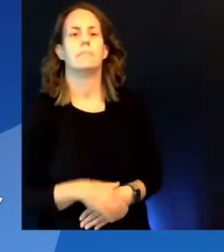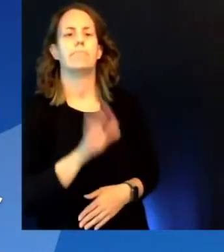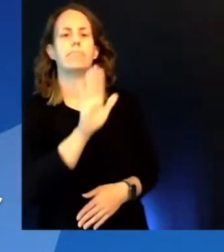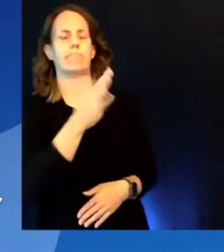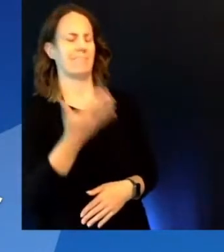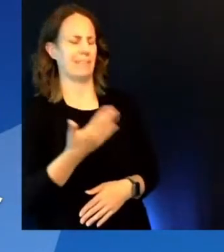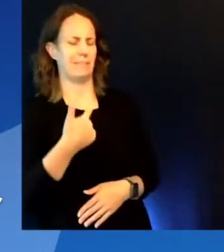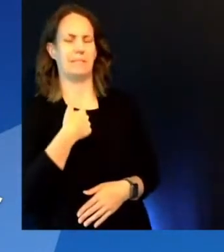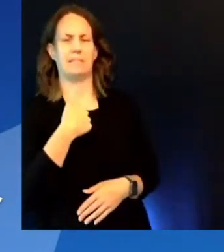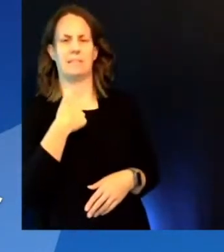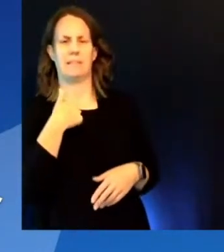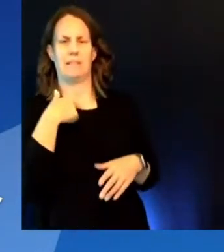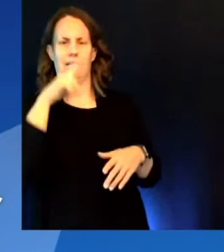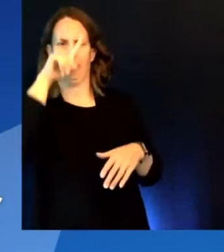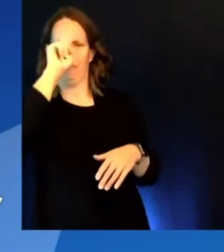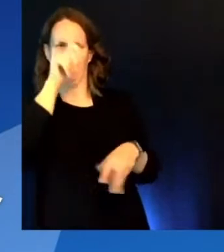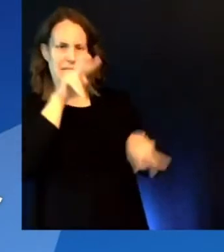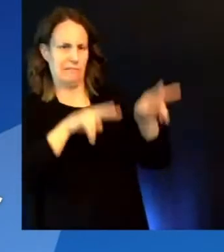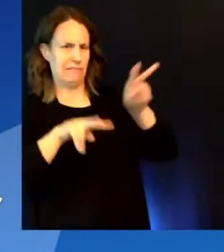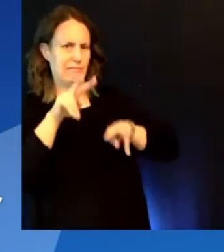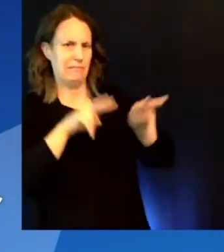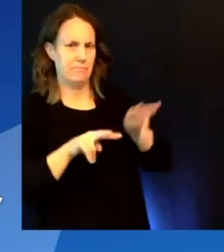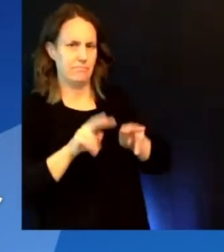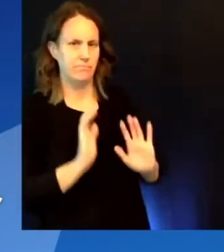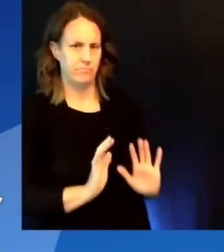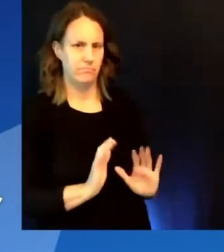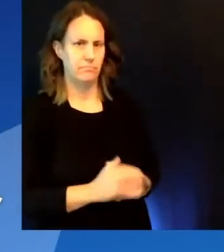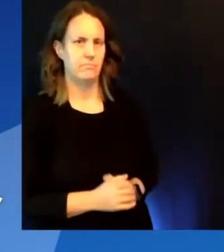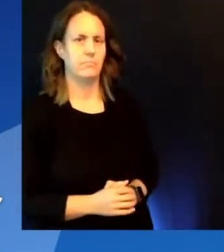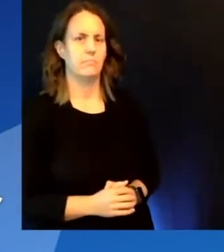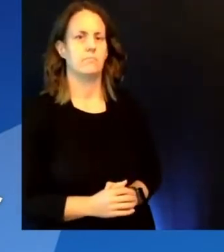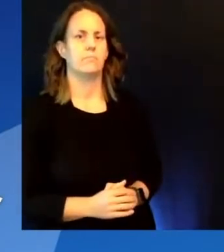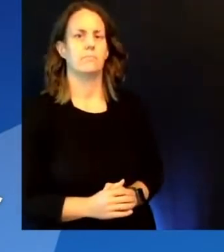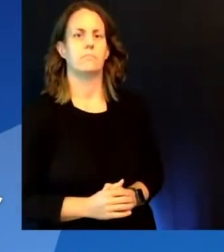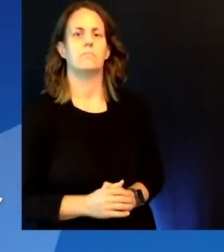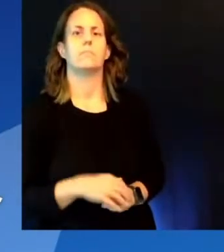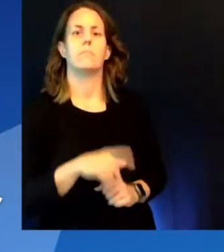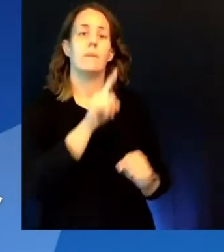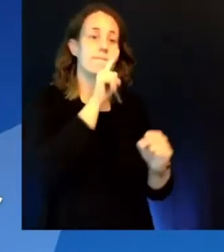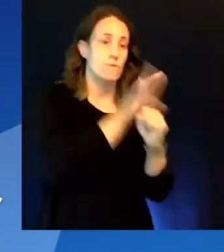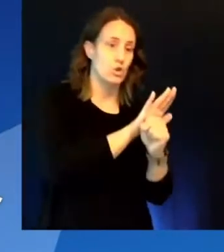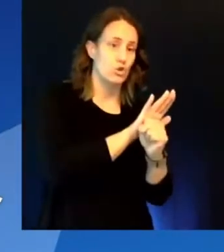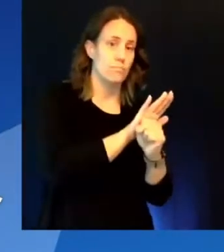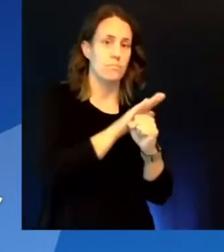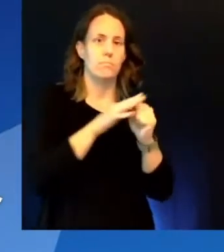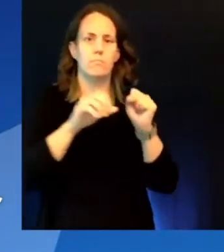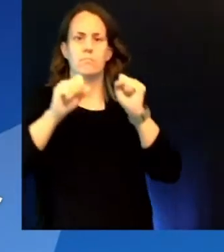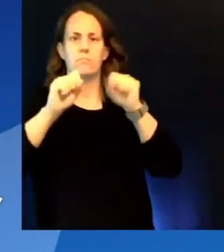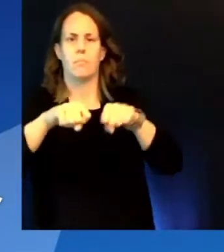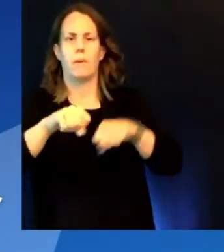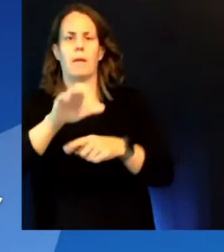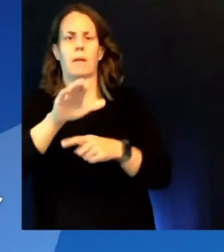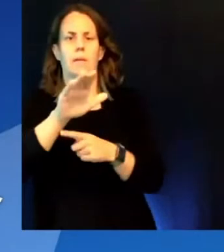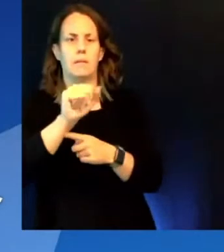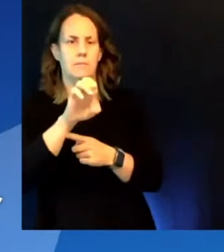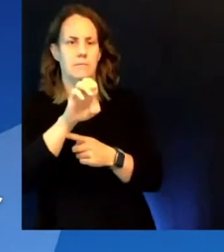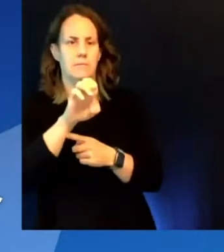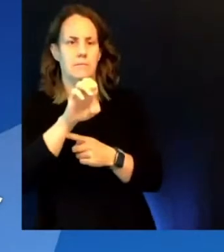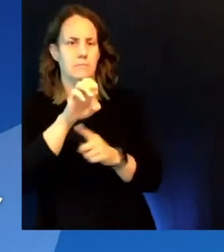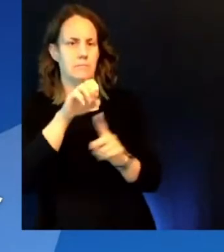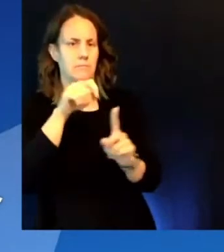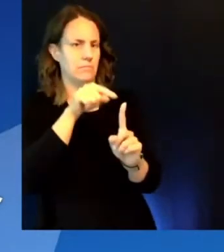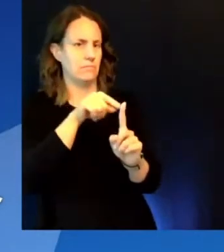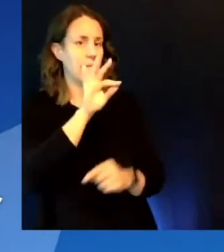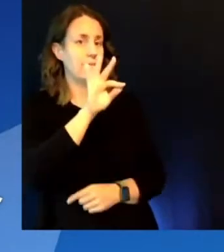confirmed probable cases for February, among the unvaccinated, it's 385, and in July,